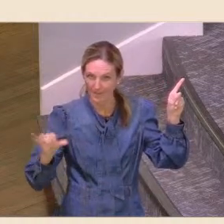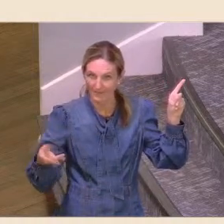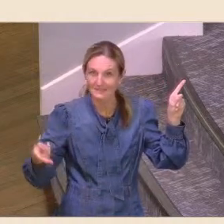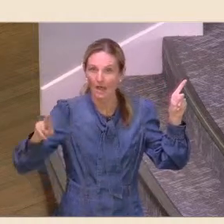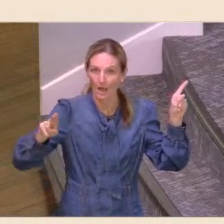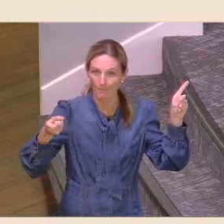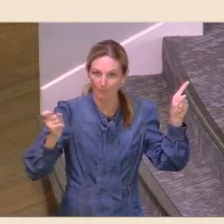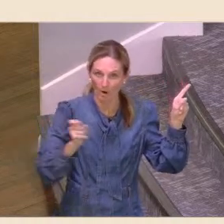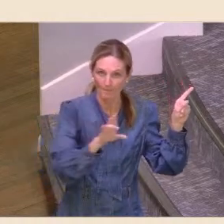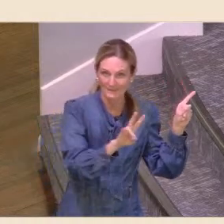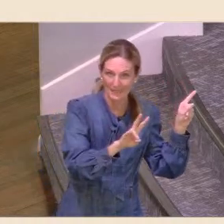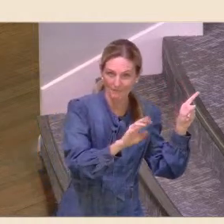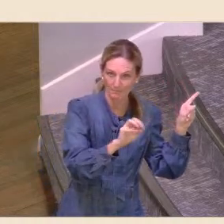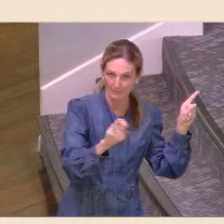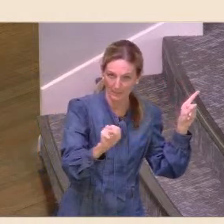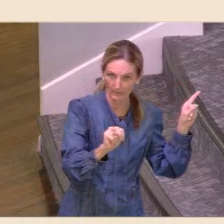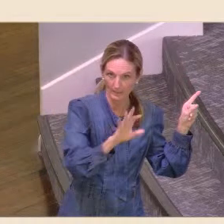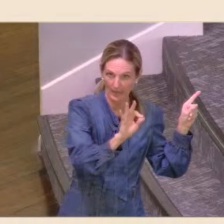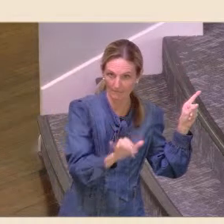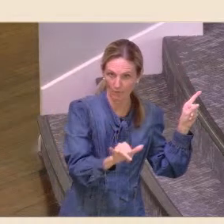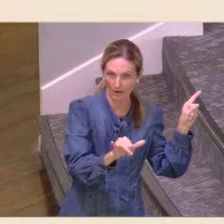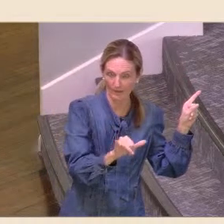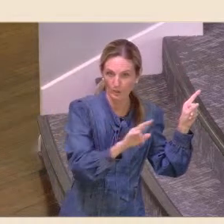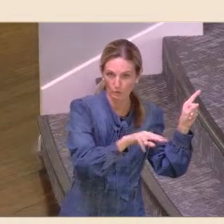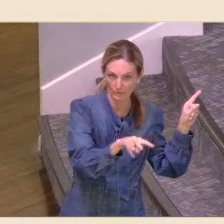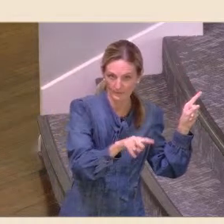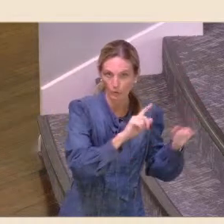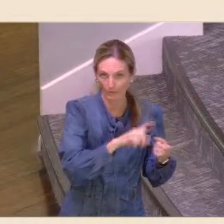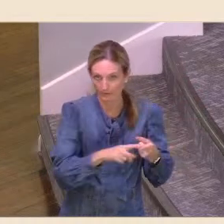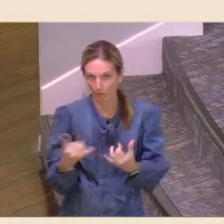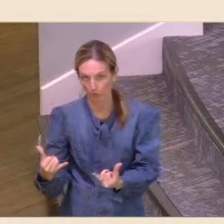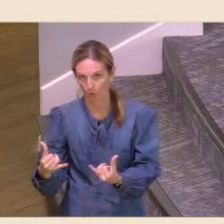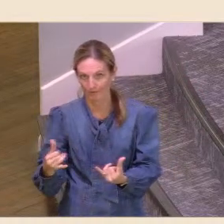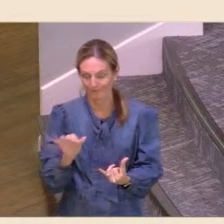million in FY22, the current year that we're in.